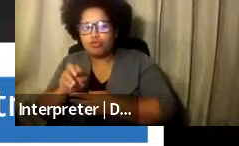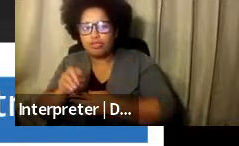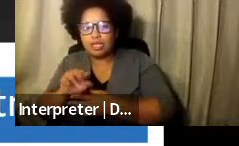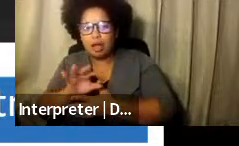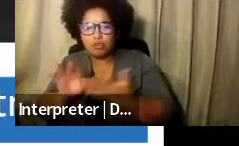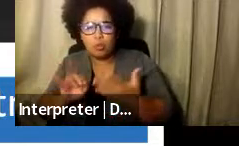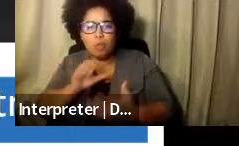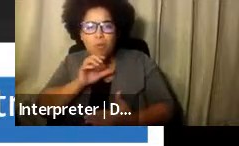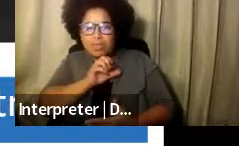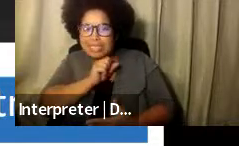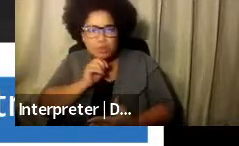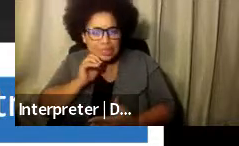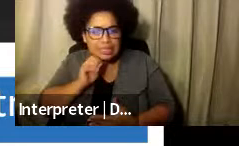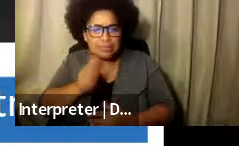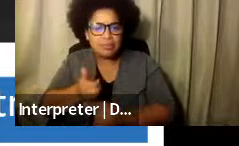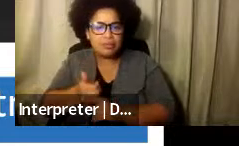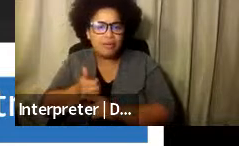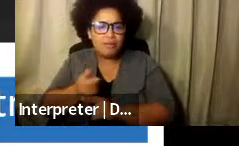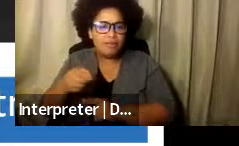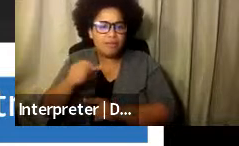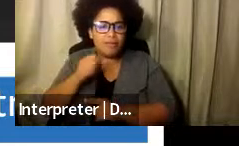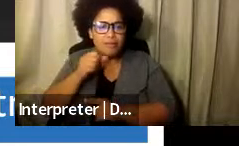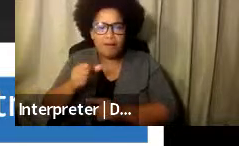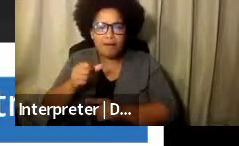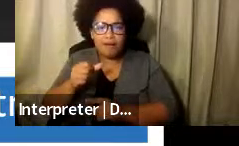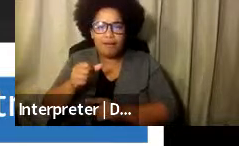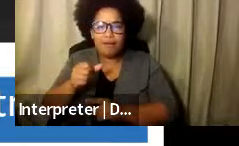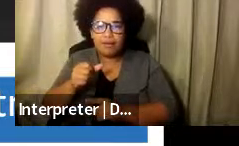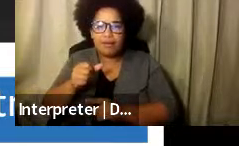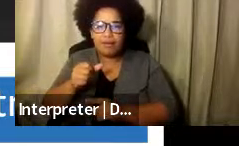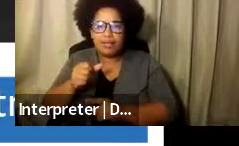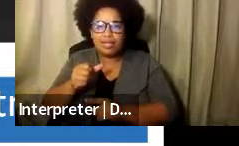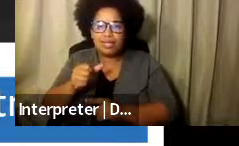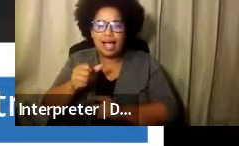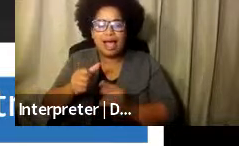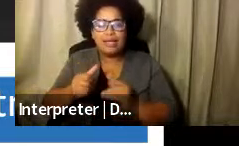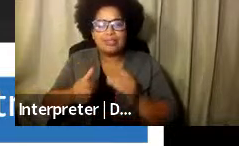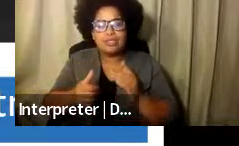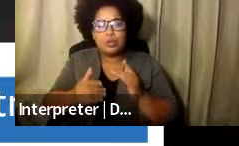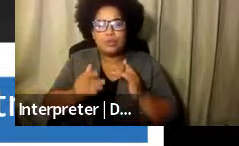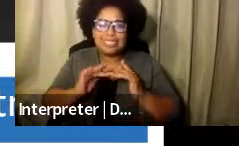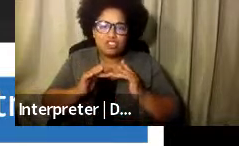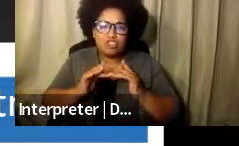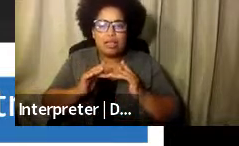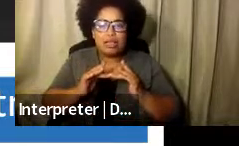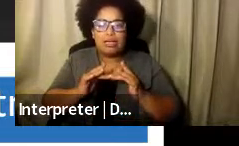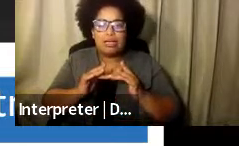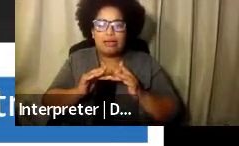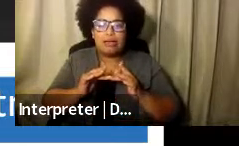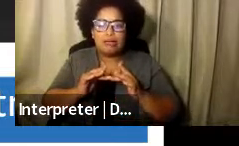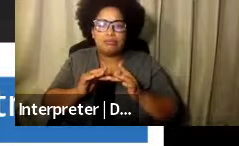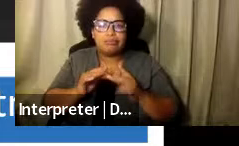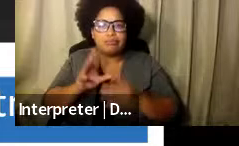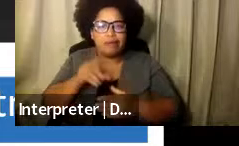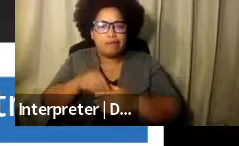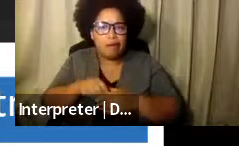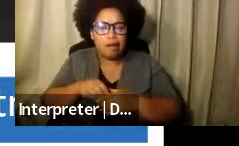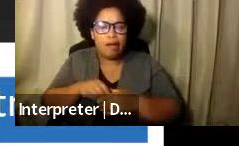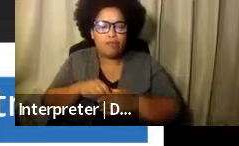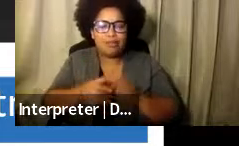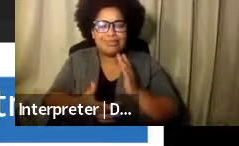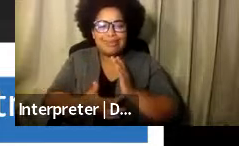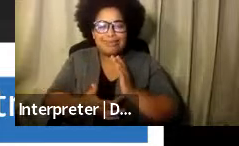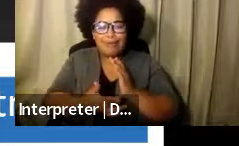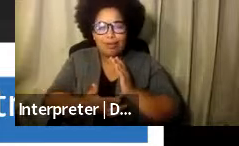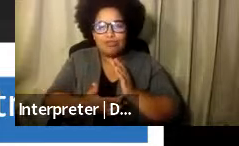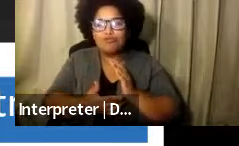seniors who may not be, I want to say digitally connected, but it's, through the internet, or have technology resources or